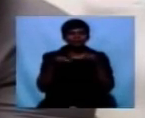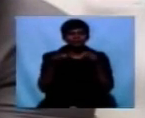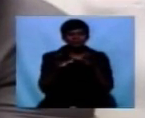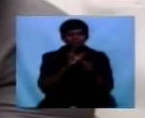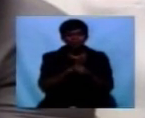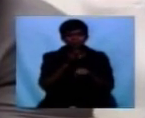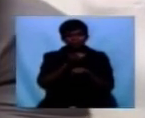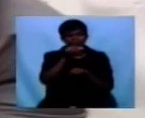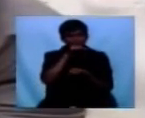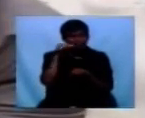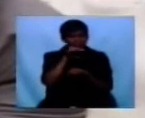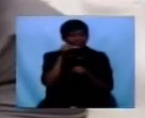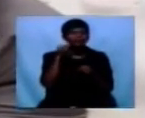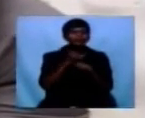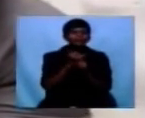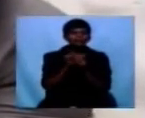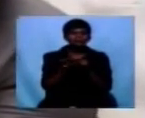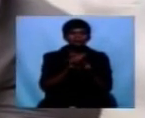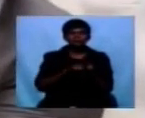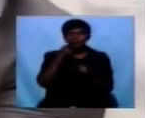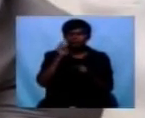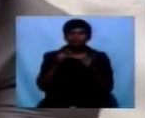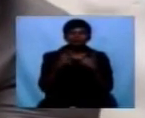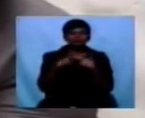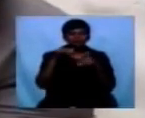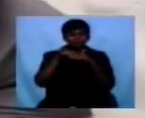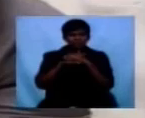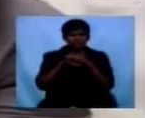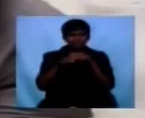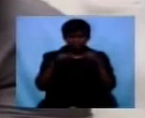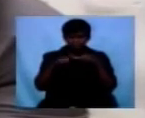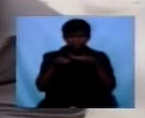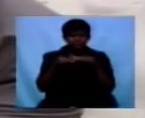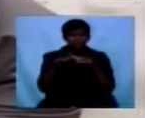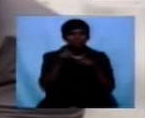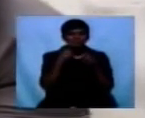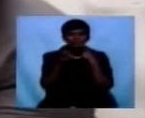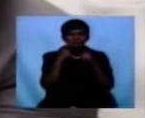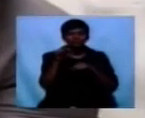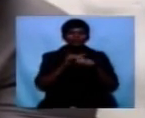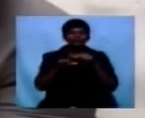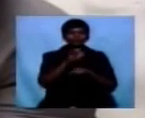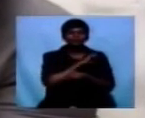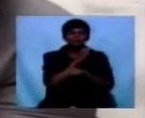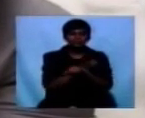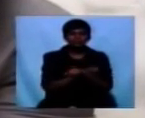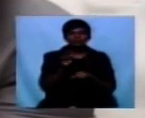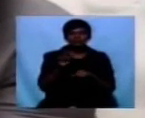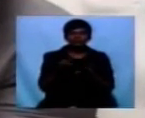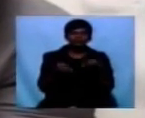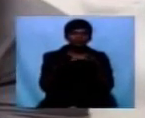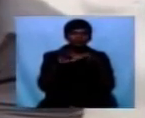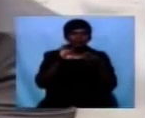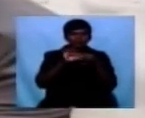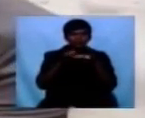the agriculture produce are produced, they must have access to the market. If you are talking about the energy, we need to provide a link